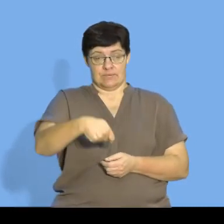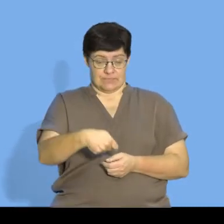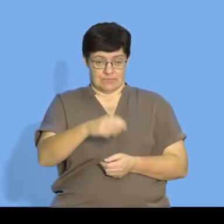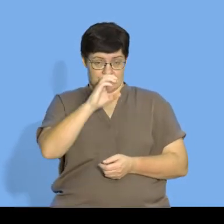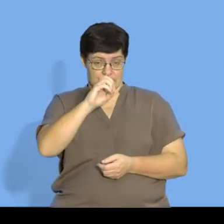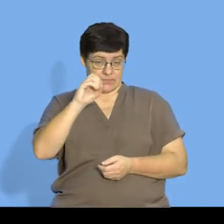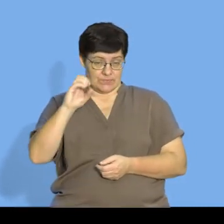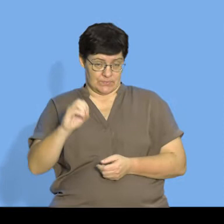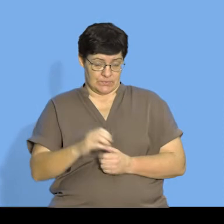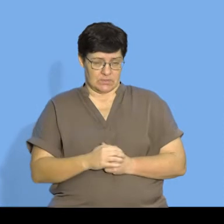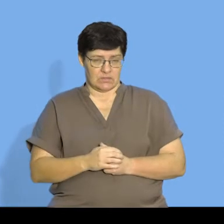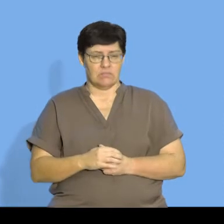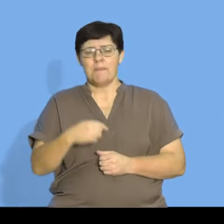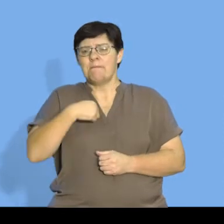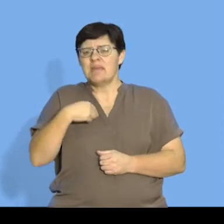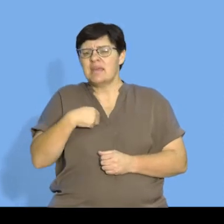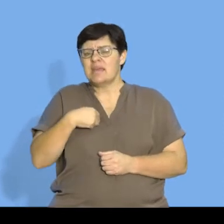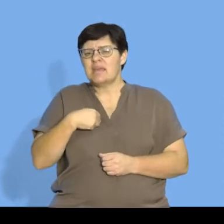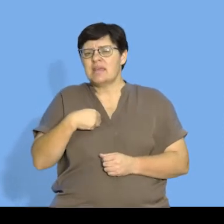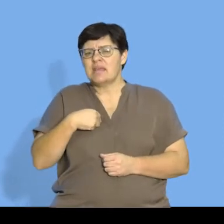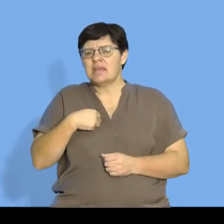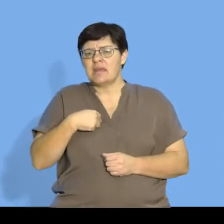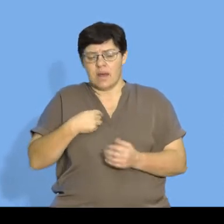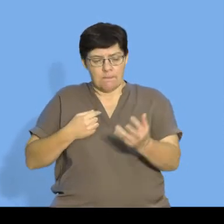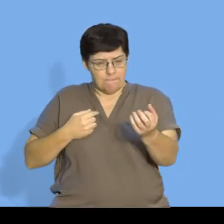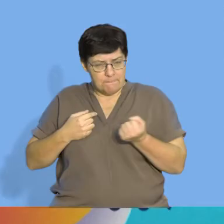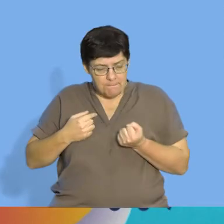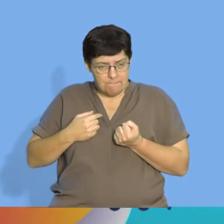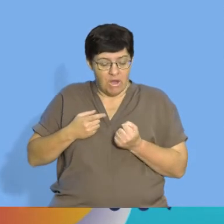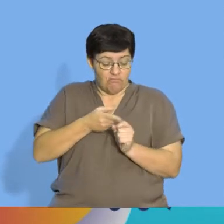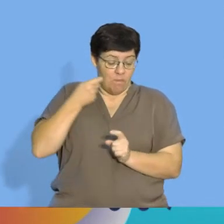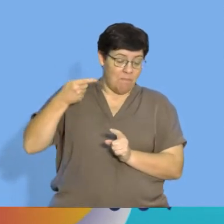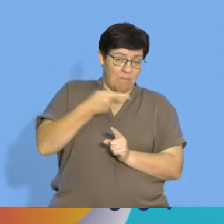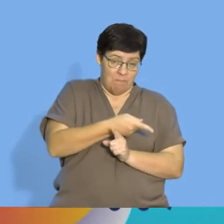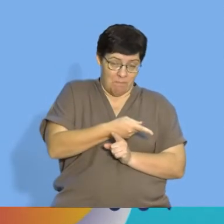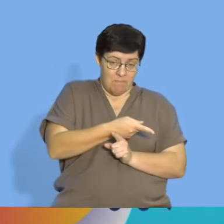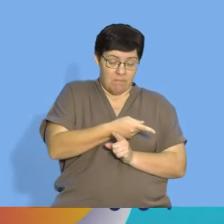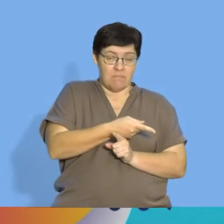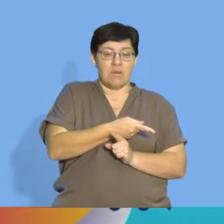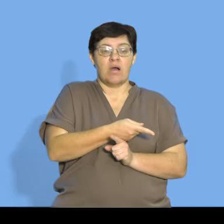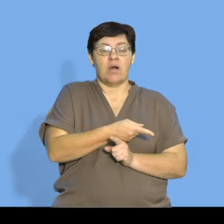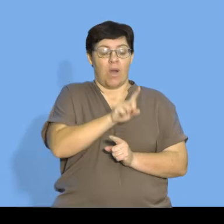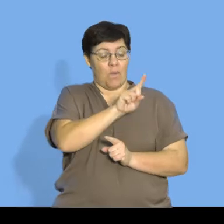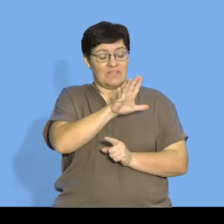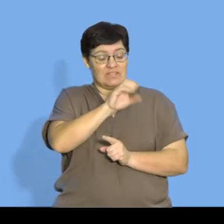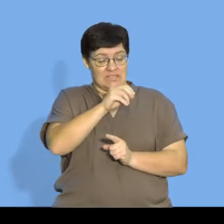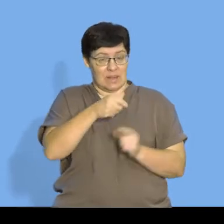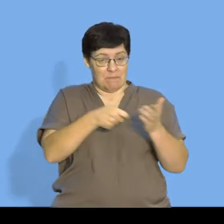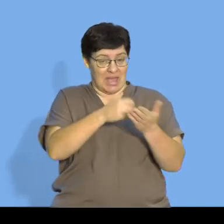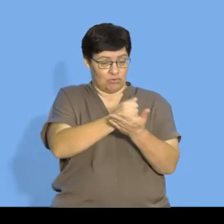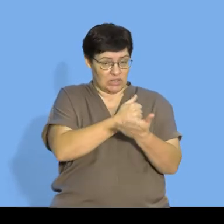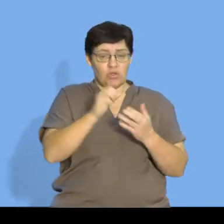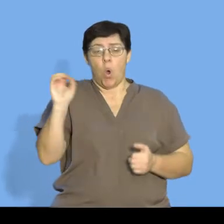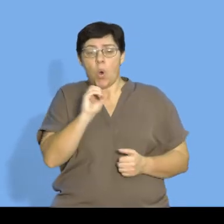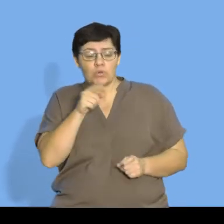Rand, I want to know what amount will I receive from my debtors for the month of October. So,